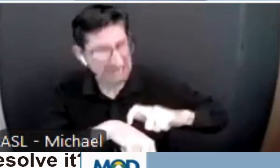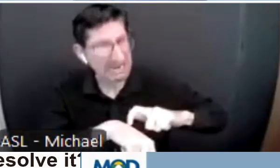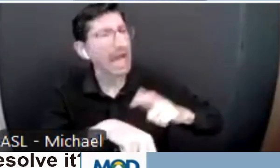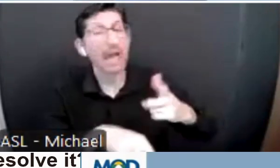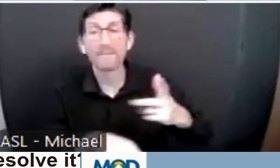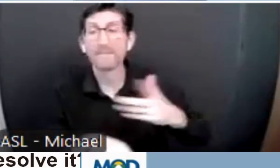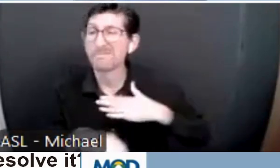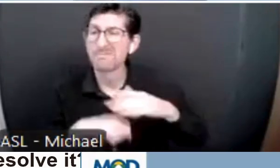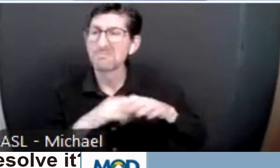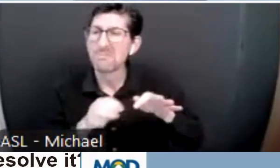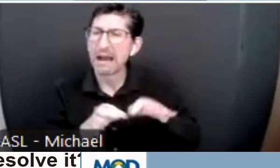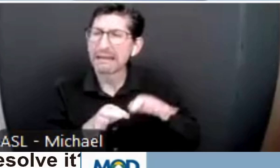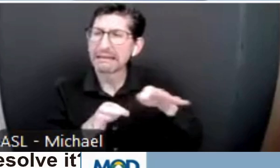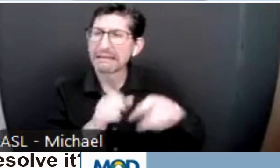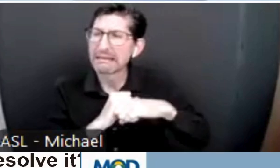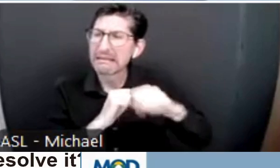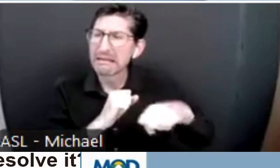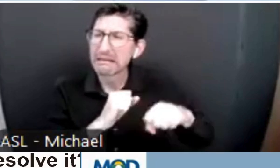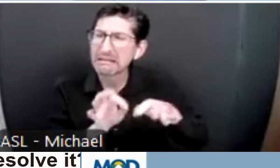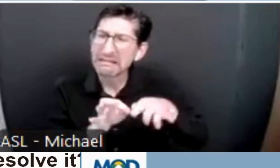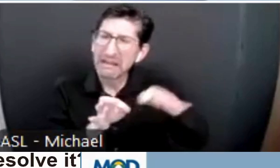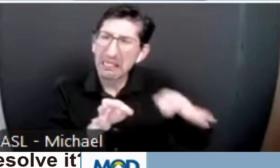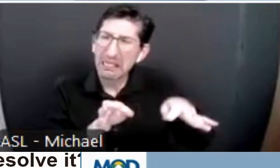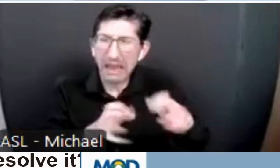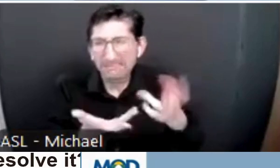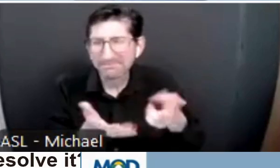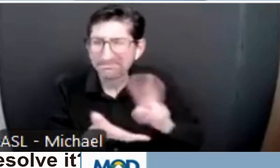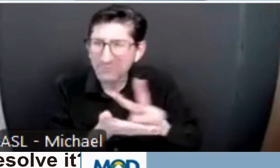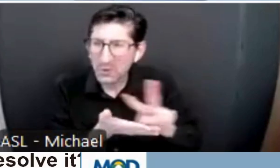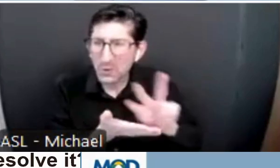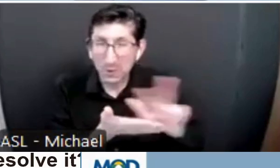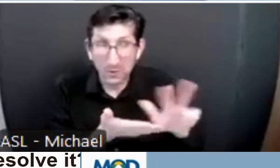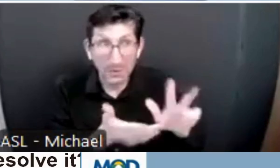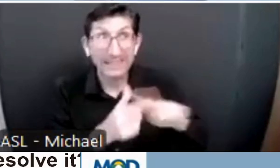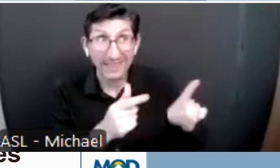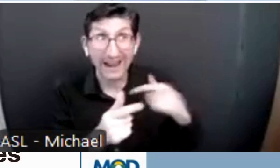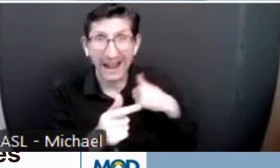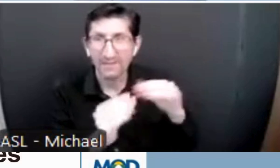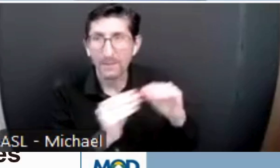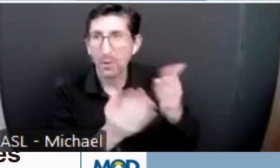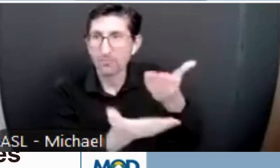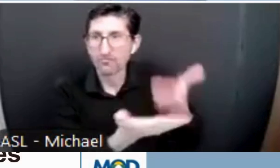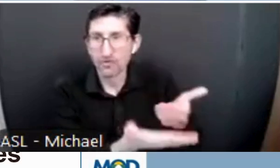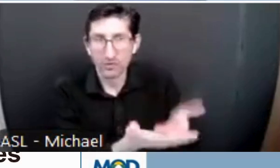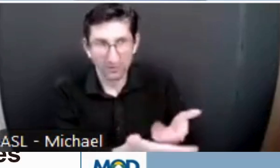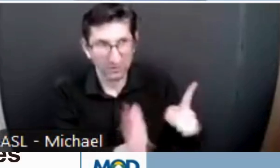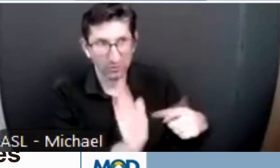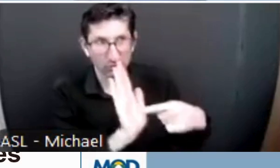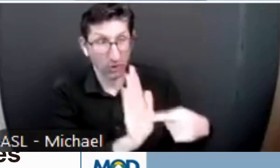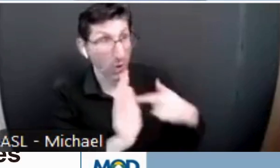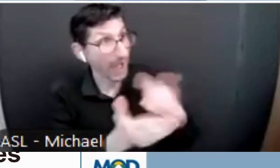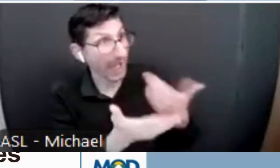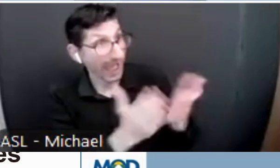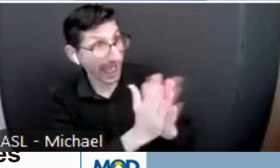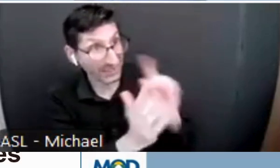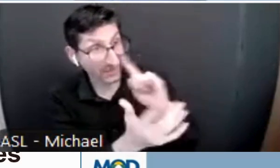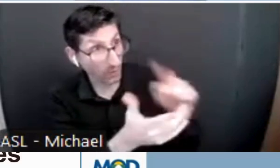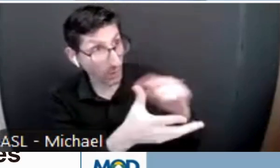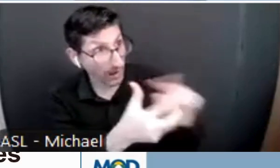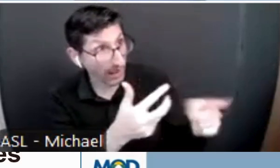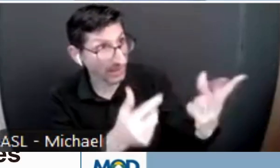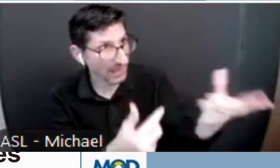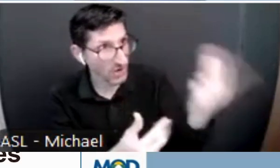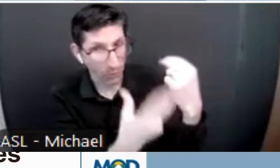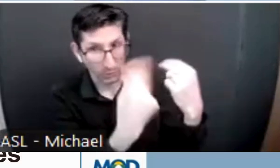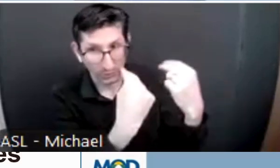further documentation to share in support of your complaint. Okay, next slide, please. So on this slide, we've